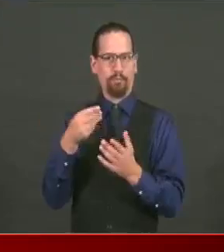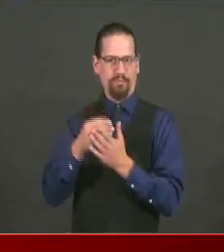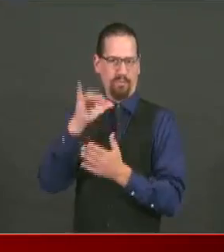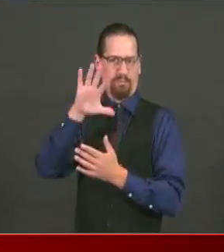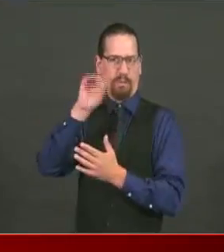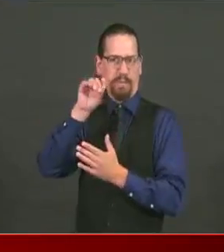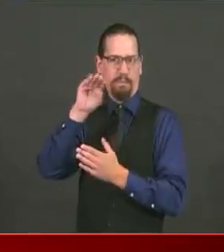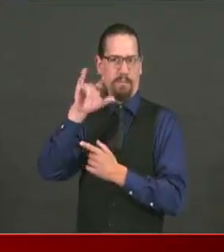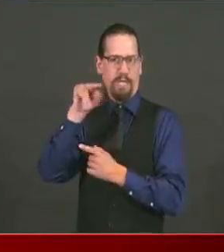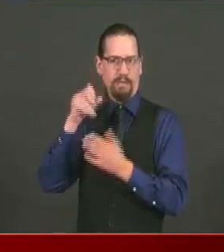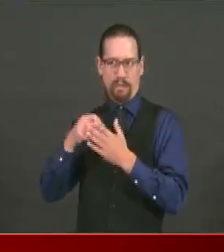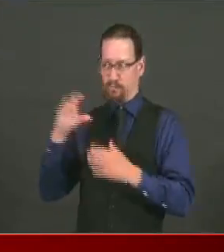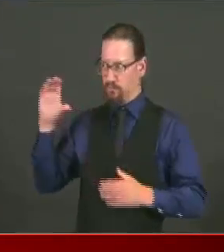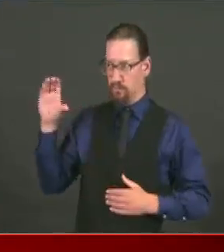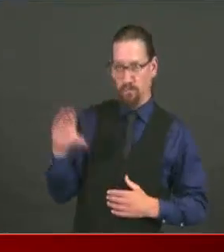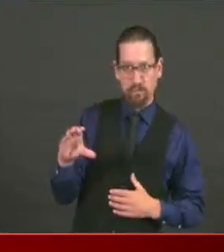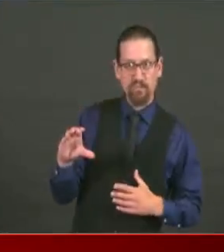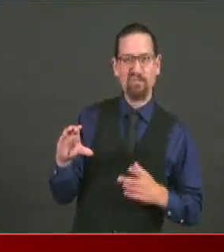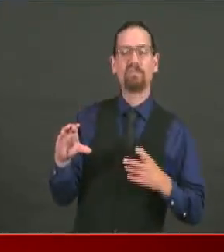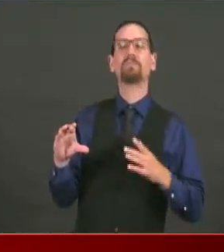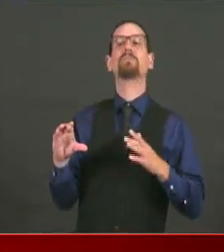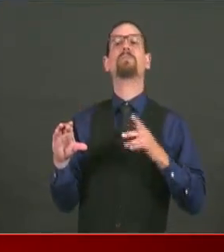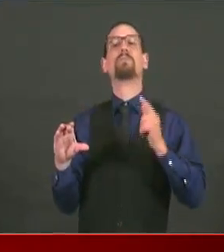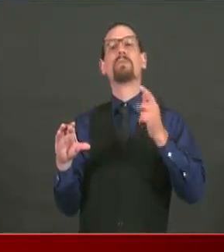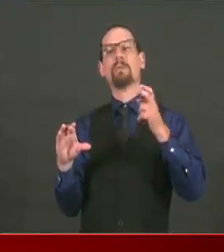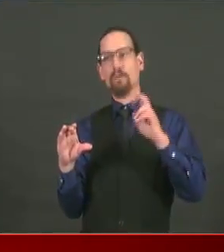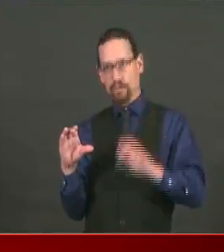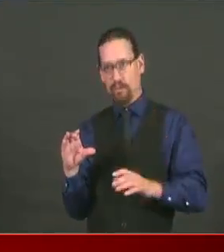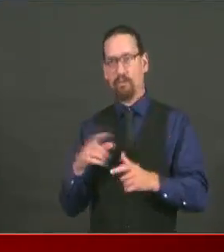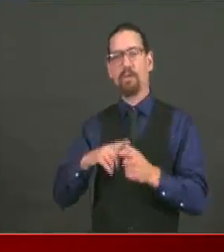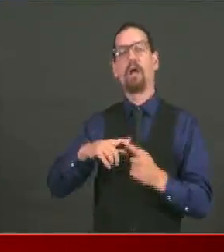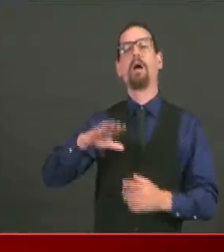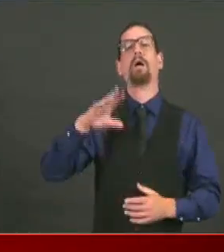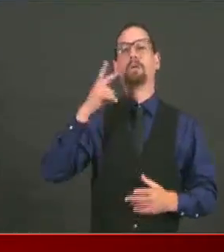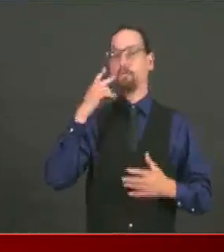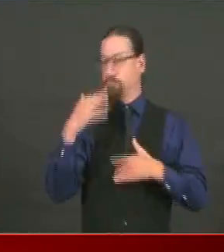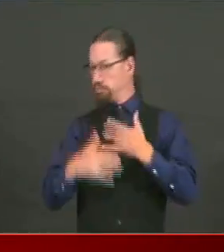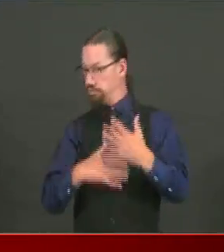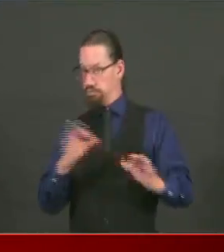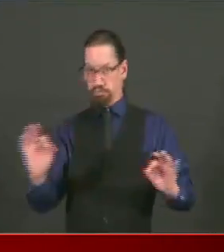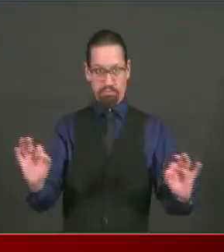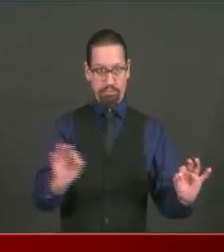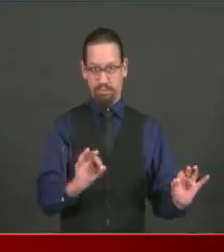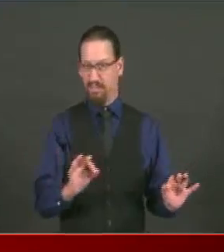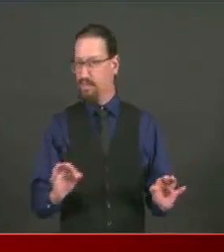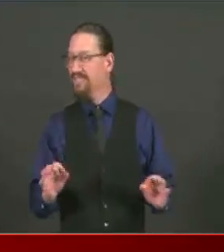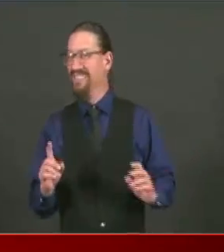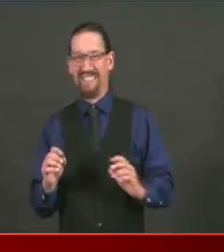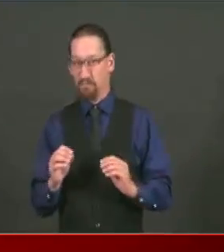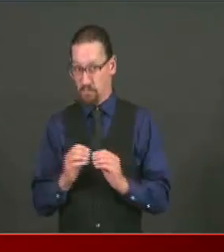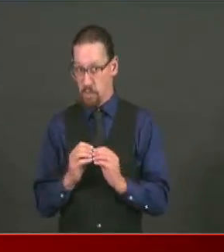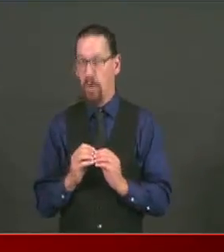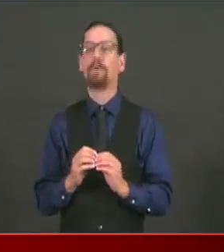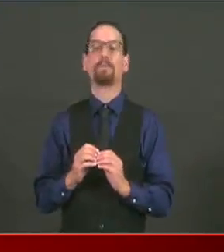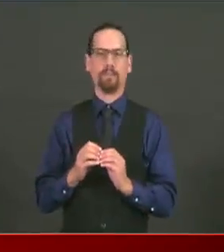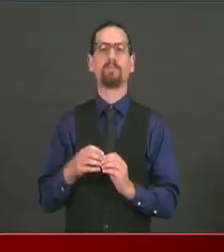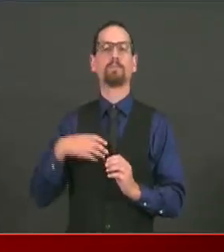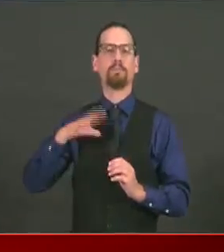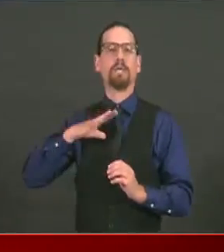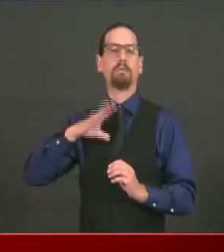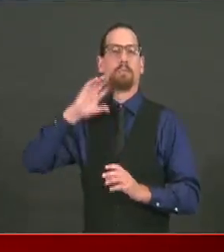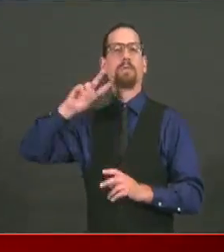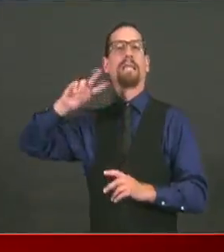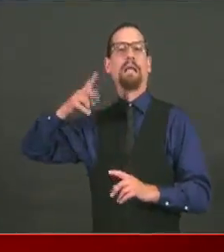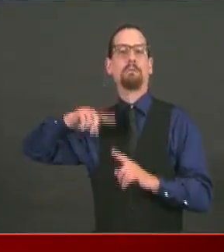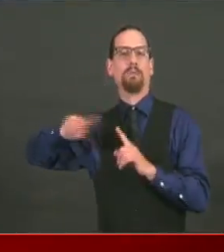then we can replenish it. We may learn that we have to adjust it, in which case we will